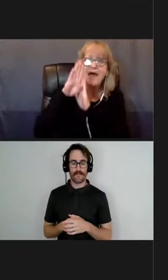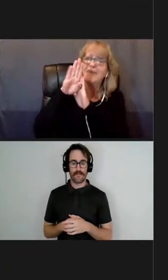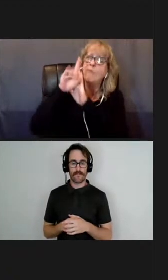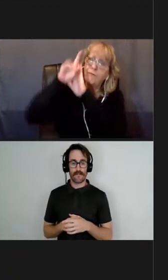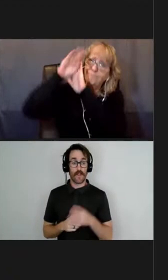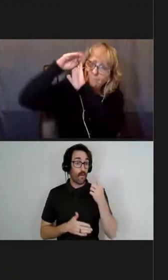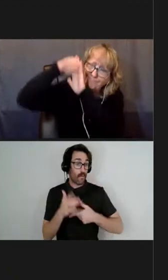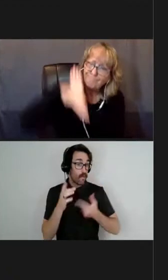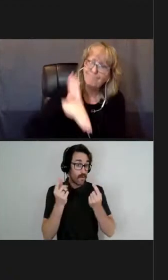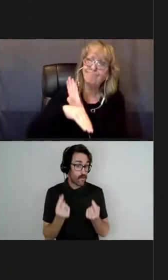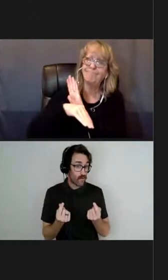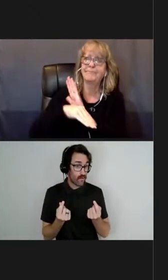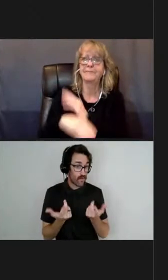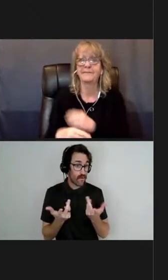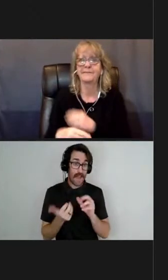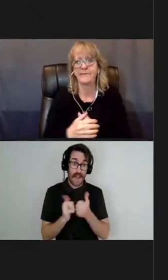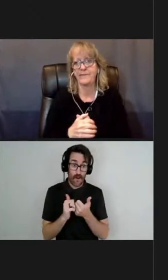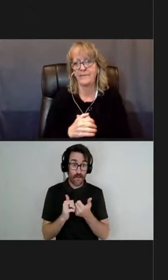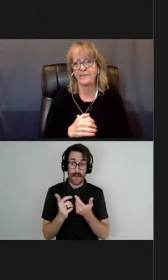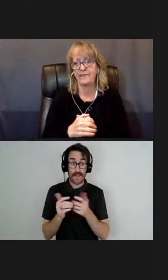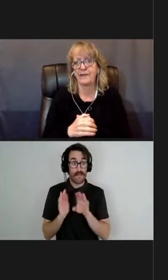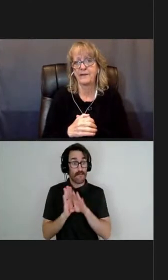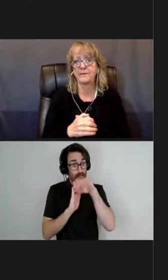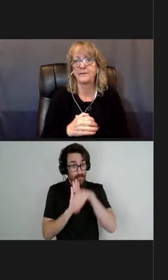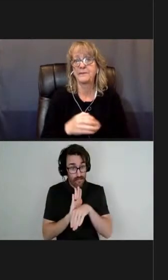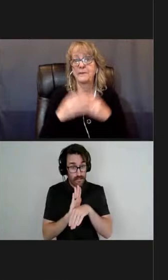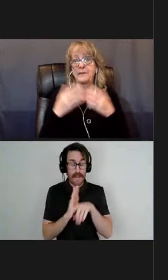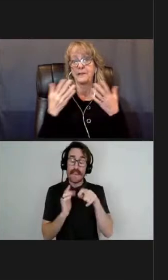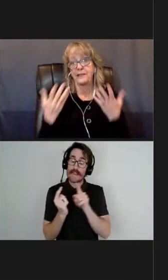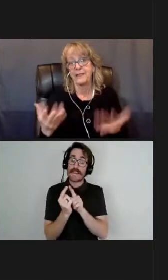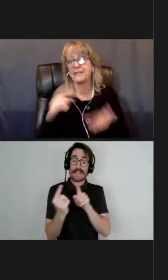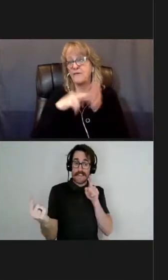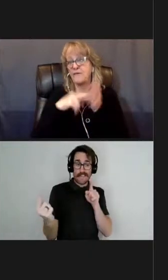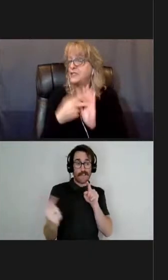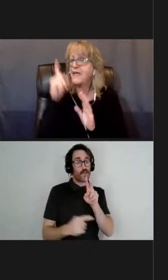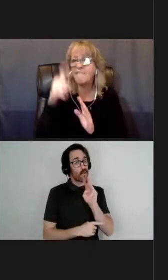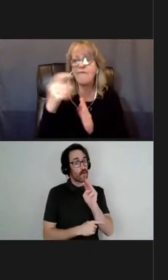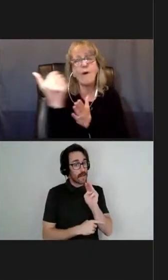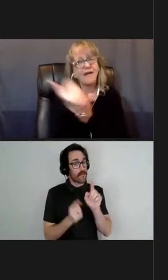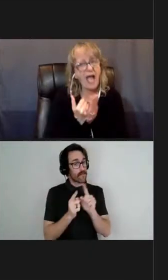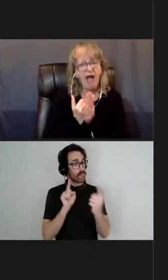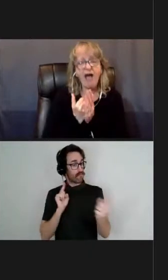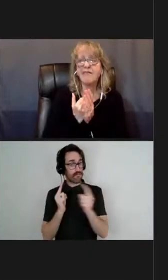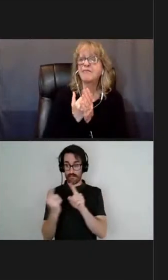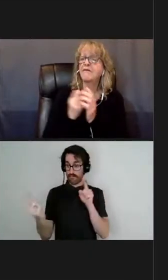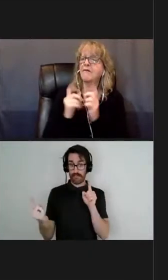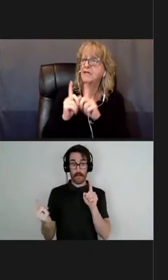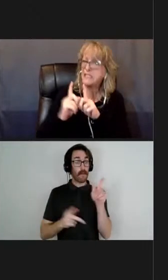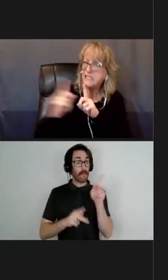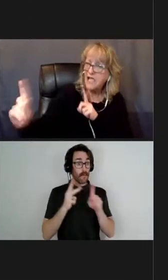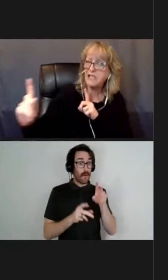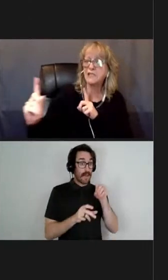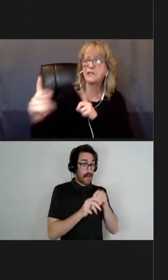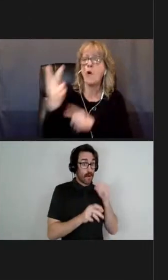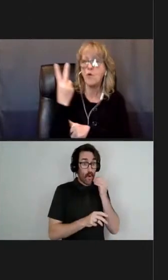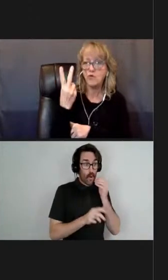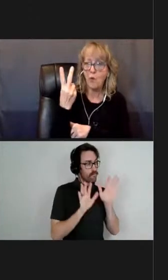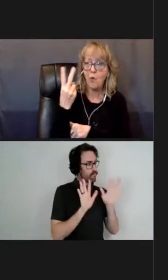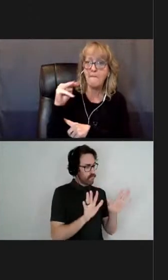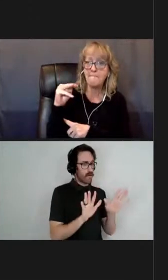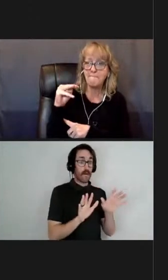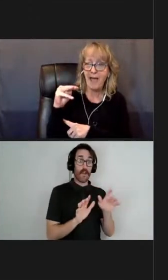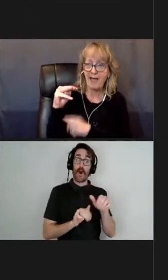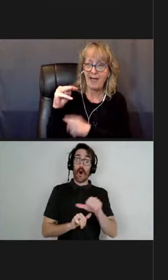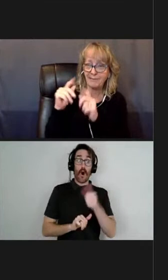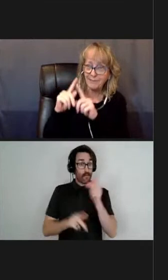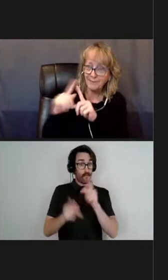is about distancing of 2 meters or more from people outside your household. We are at a stay-at-home order,